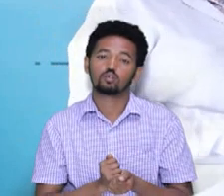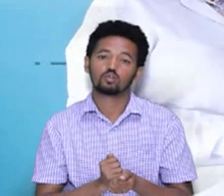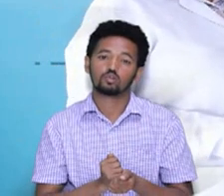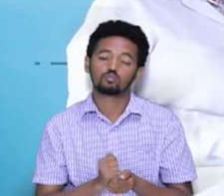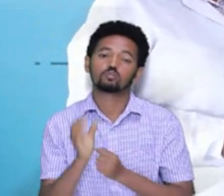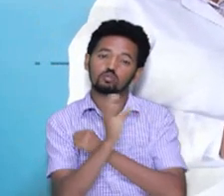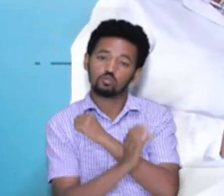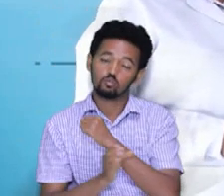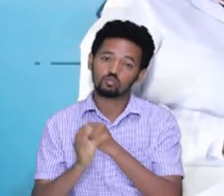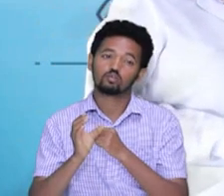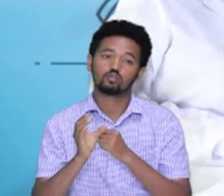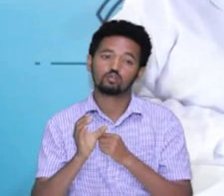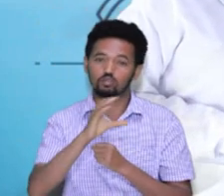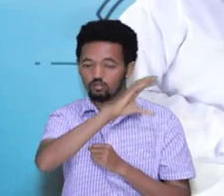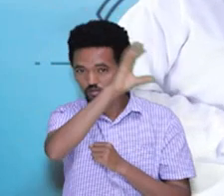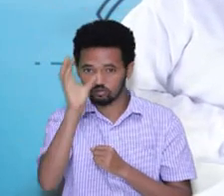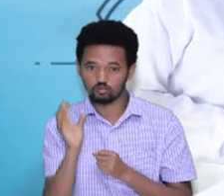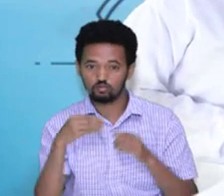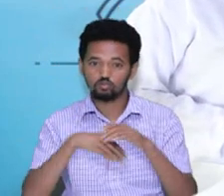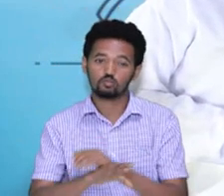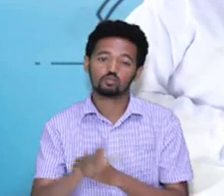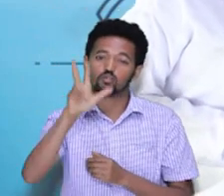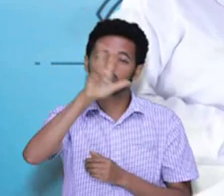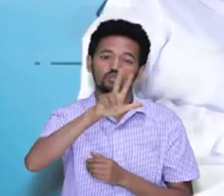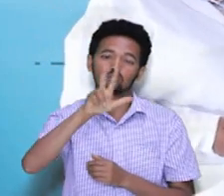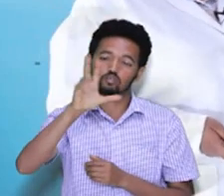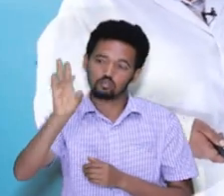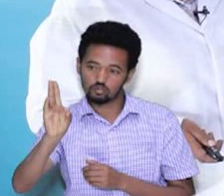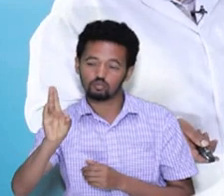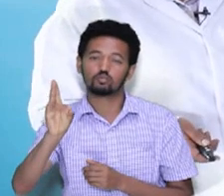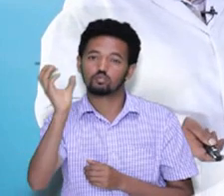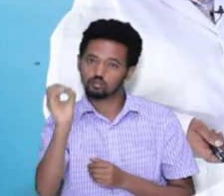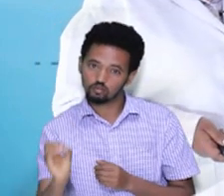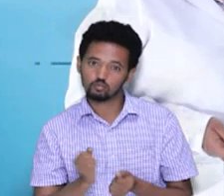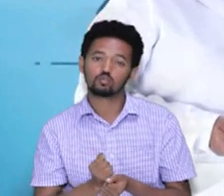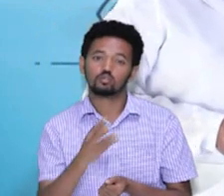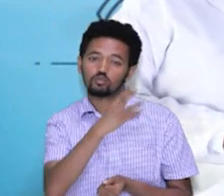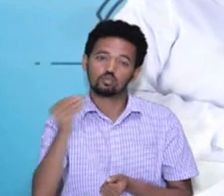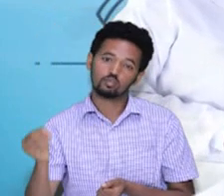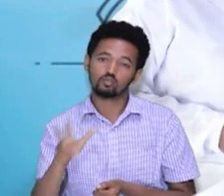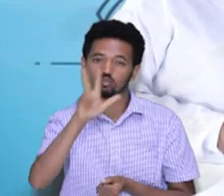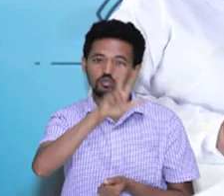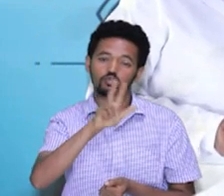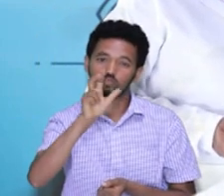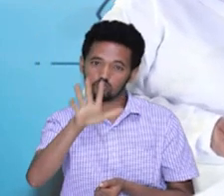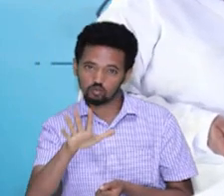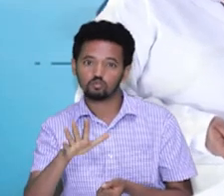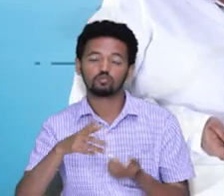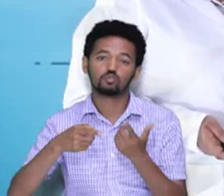Africa, Africa extends for about 37 degrees north and 35 degrees south of the